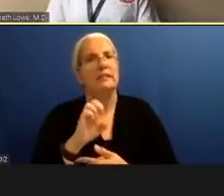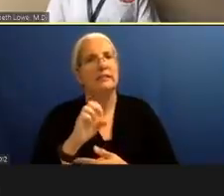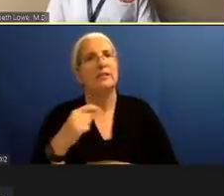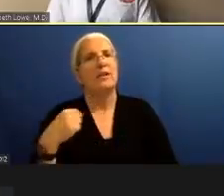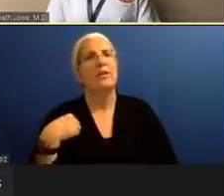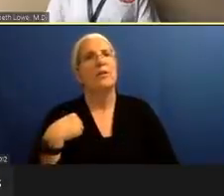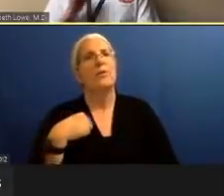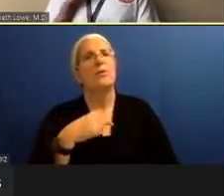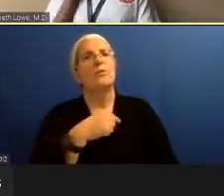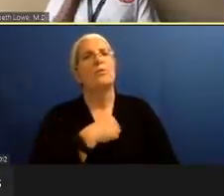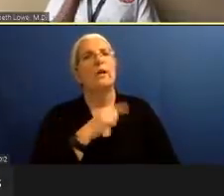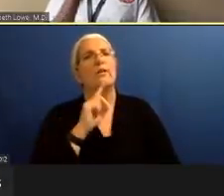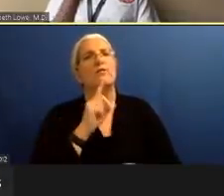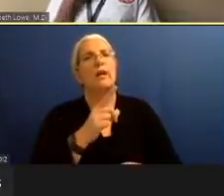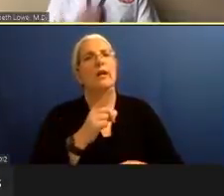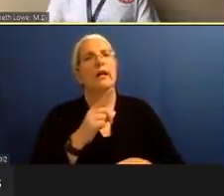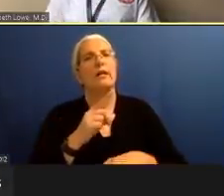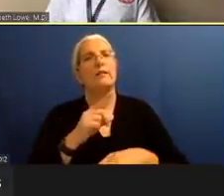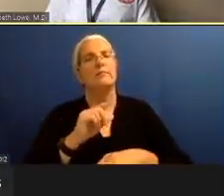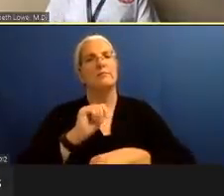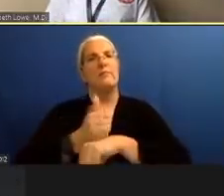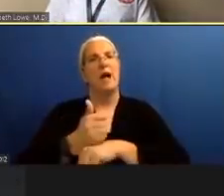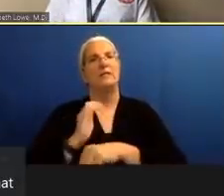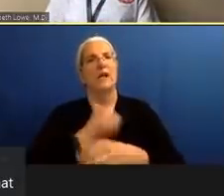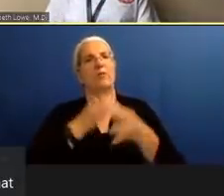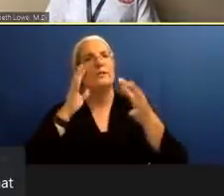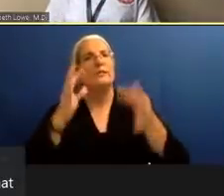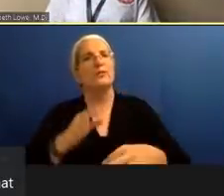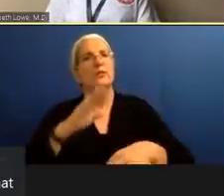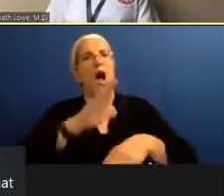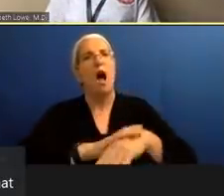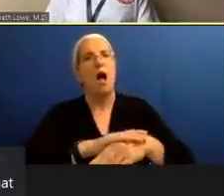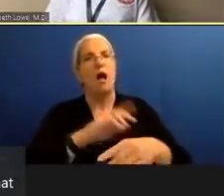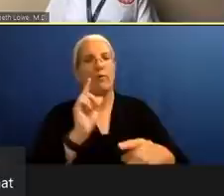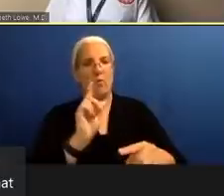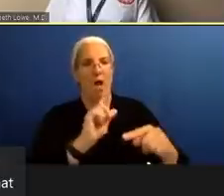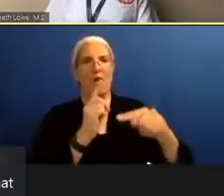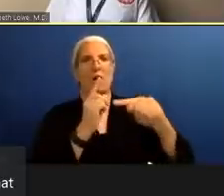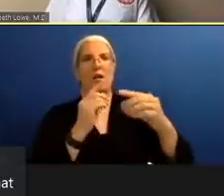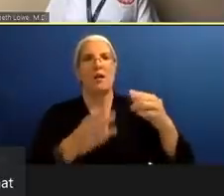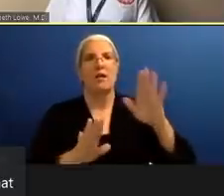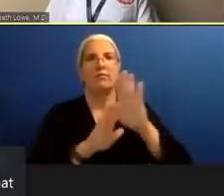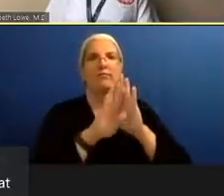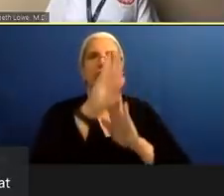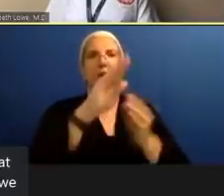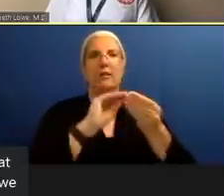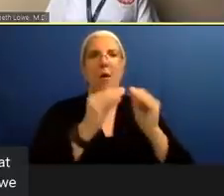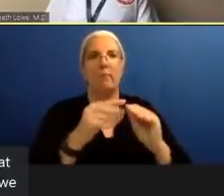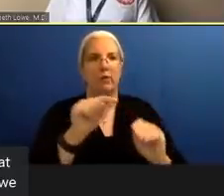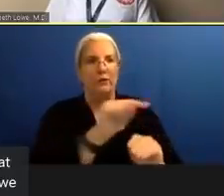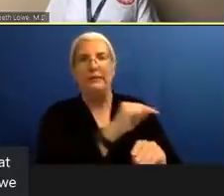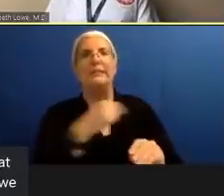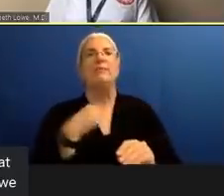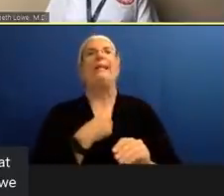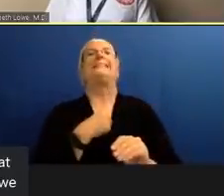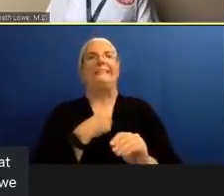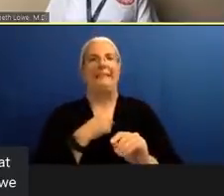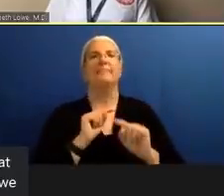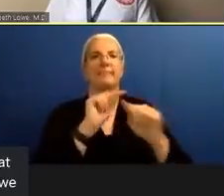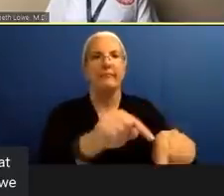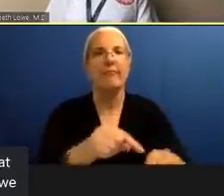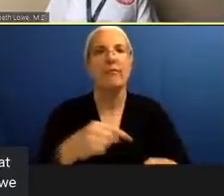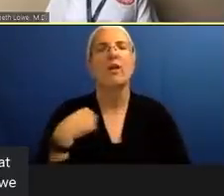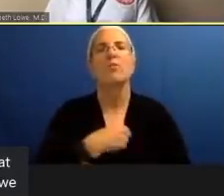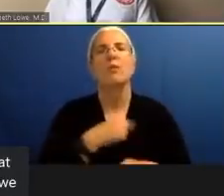in. Like I said, with the conversation with Dr. Willis, we do look at the epidemiology maps and decide where we've found a high prevalence.